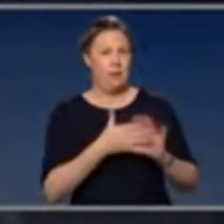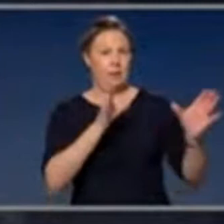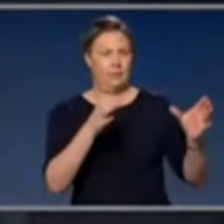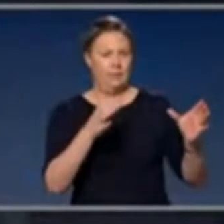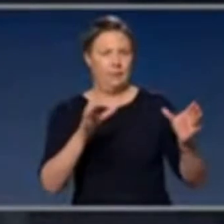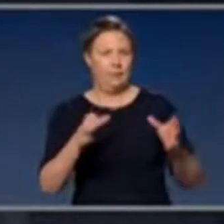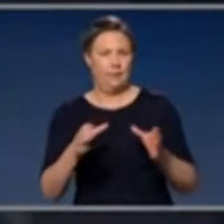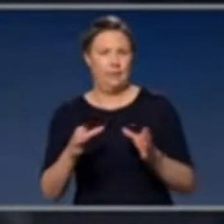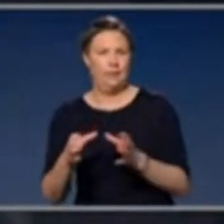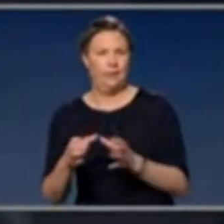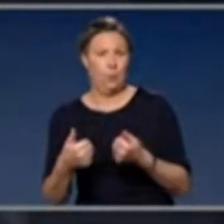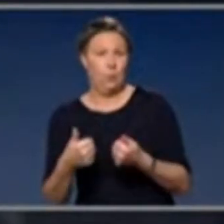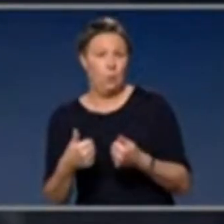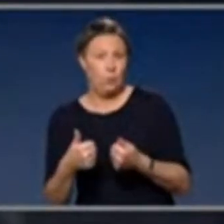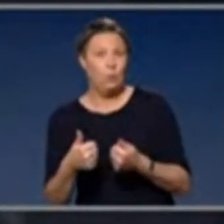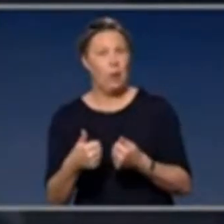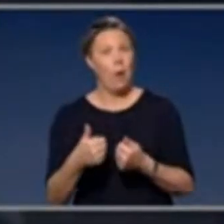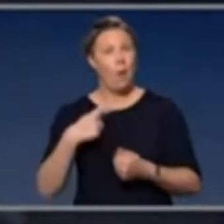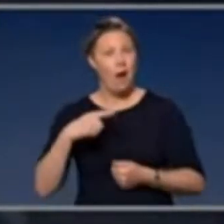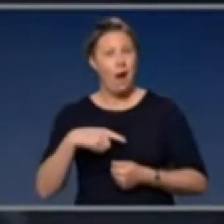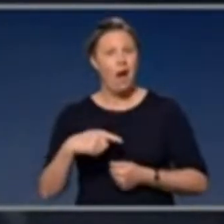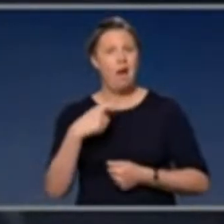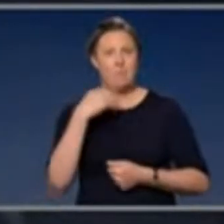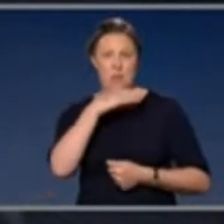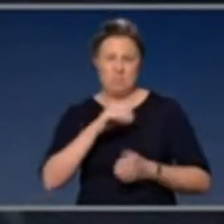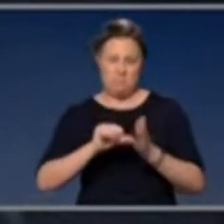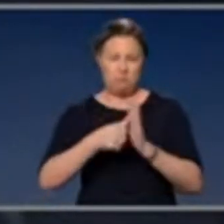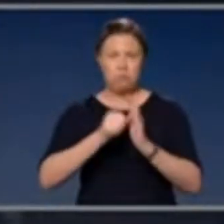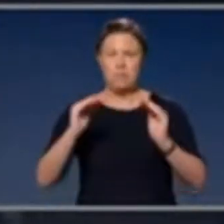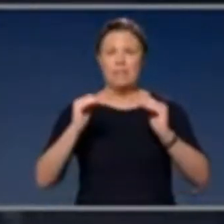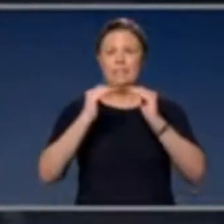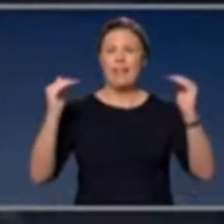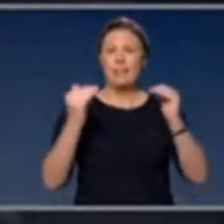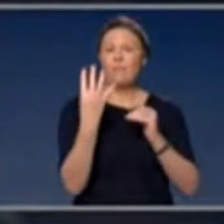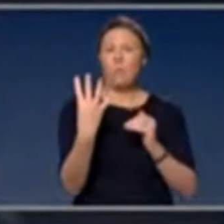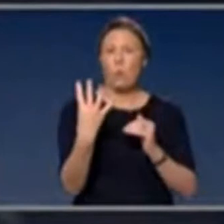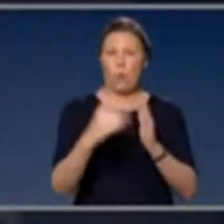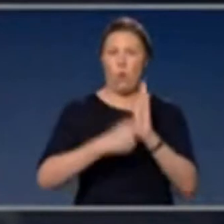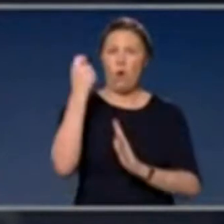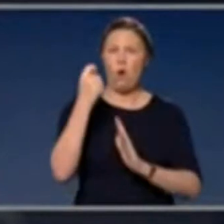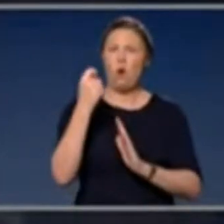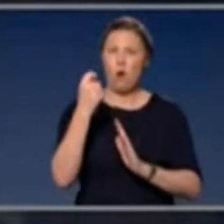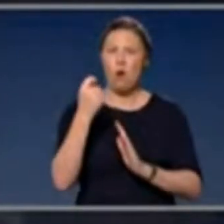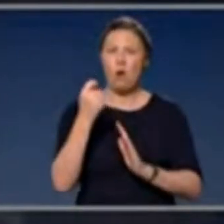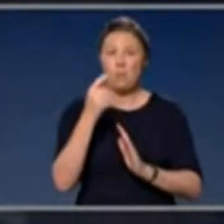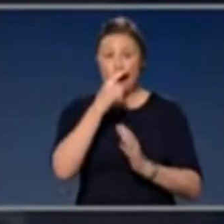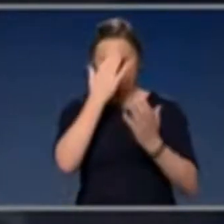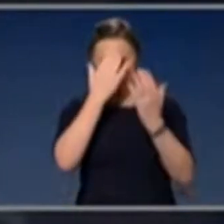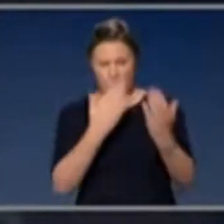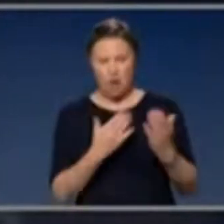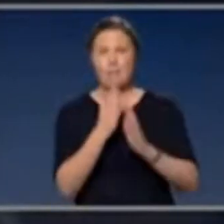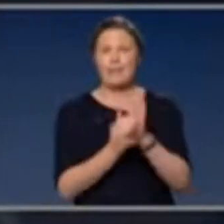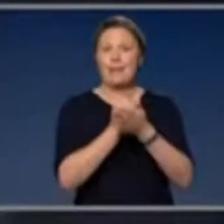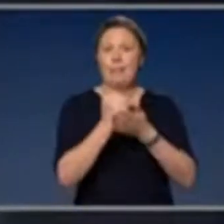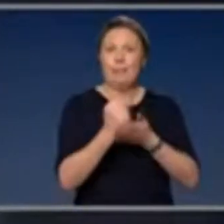rapid response to the Stage 4 and Stage 3 restrictions and other matters that have been dealt with in Victoria.